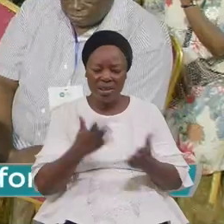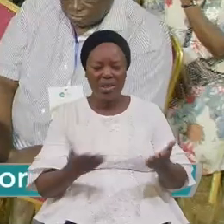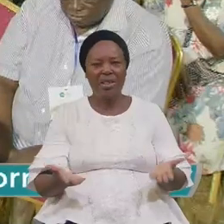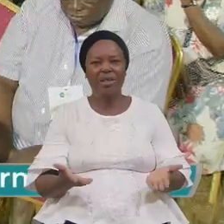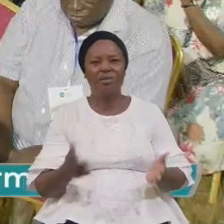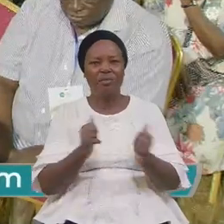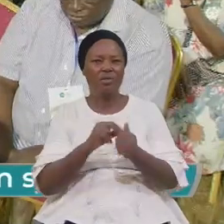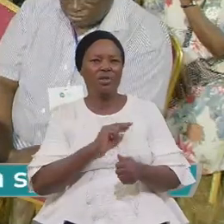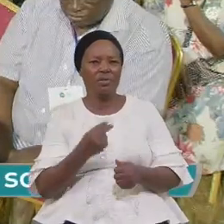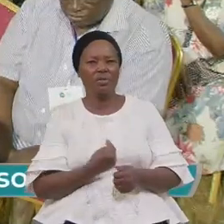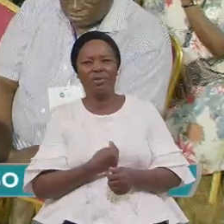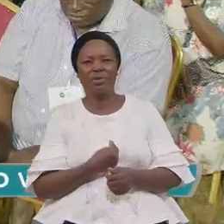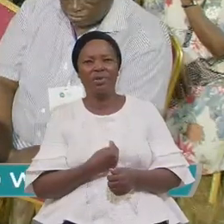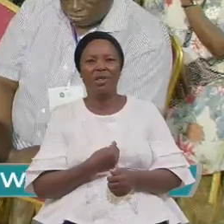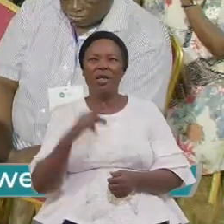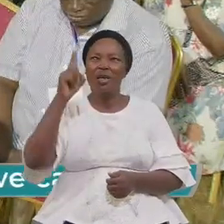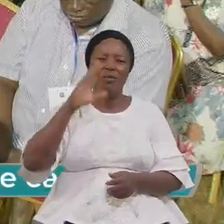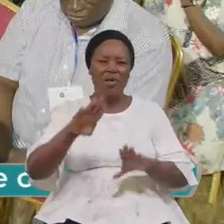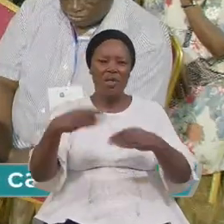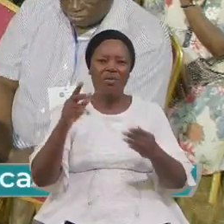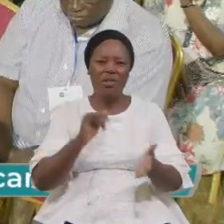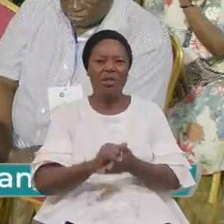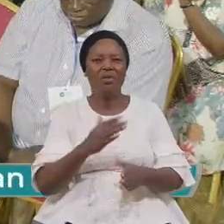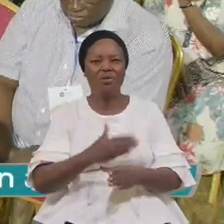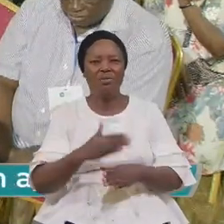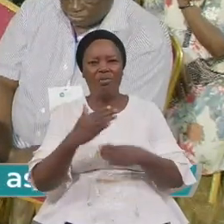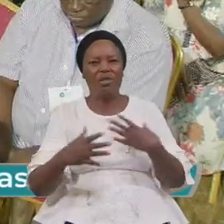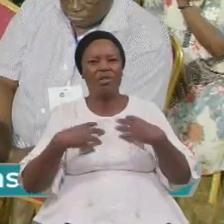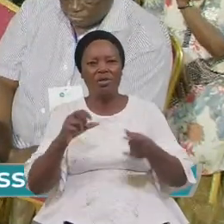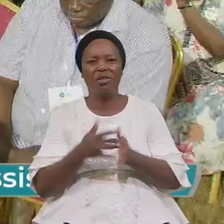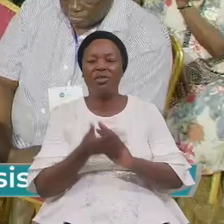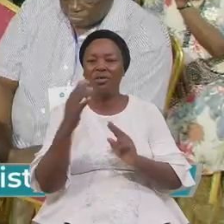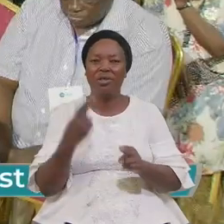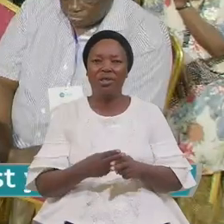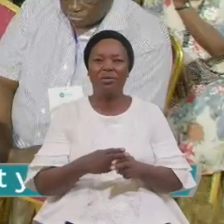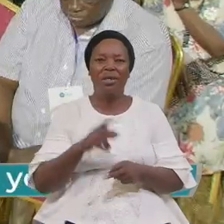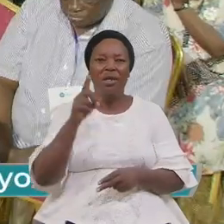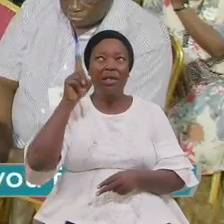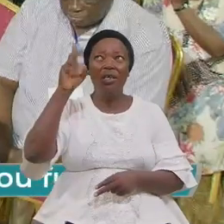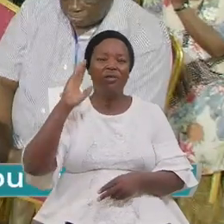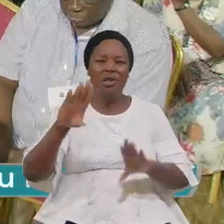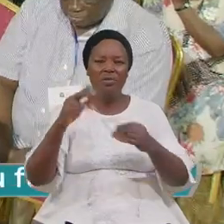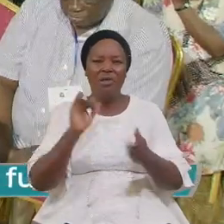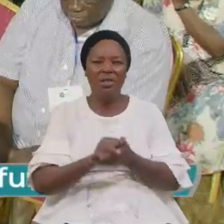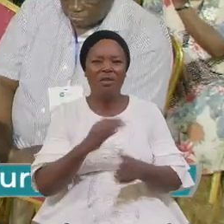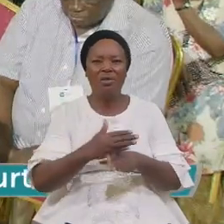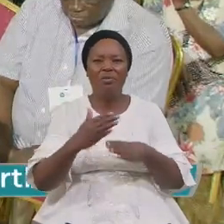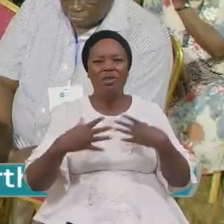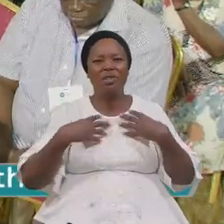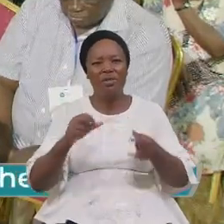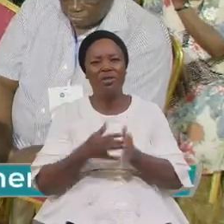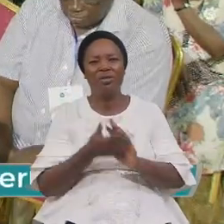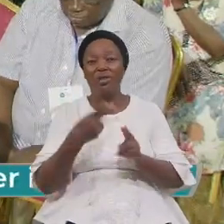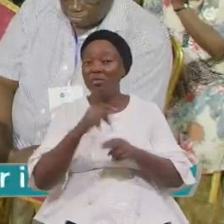tonight. He will grant you complete cure. He will grant you complete cure. You will not miss